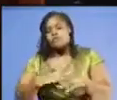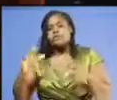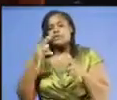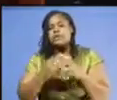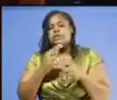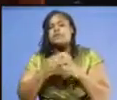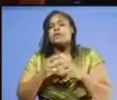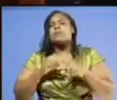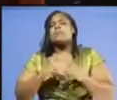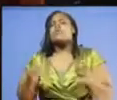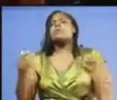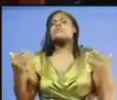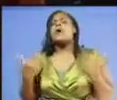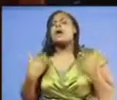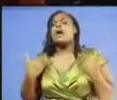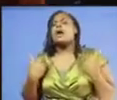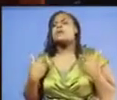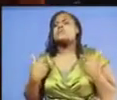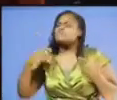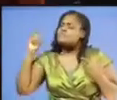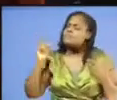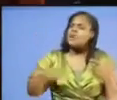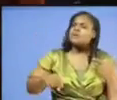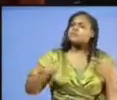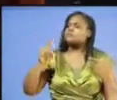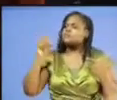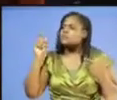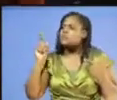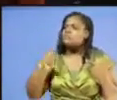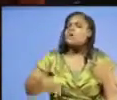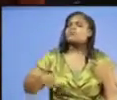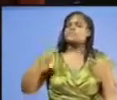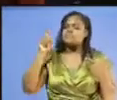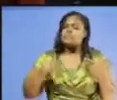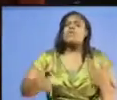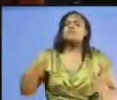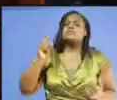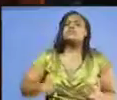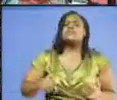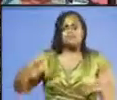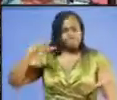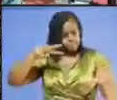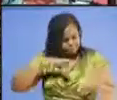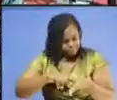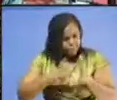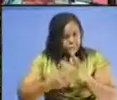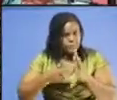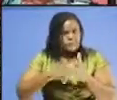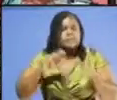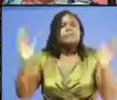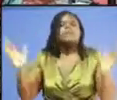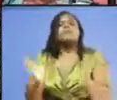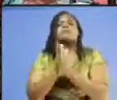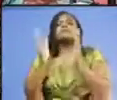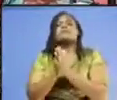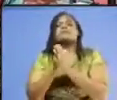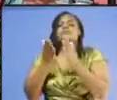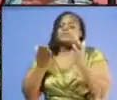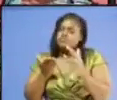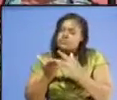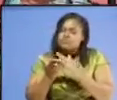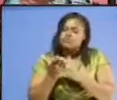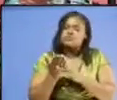you have to have a purposeful praise in the midst of